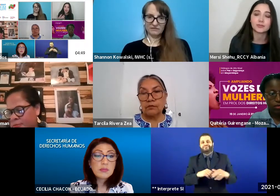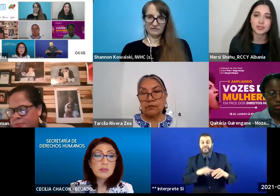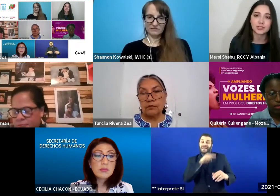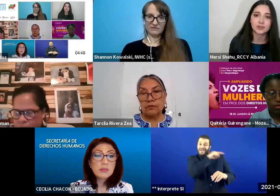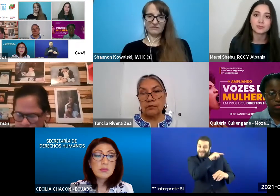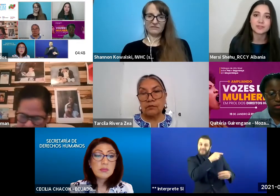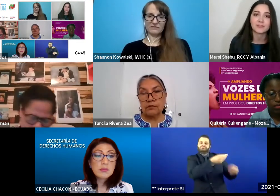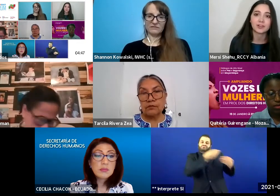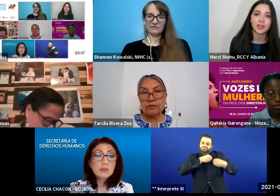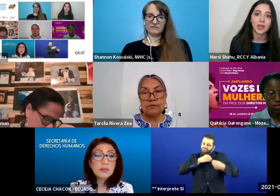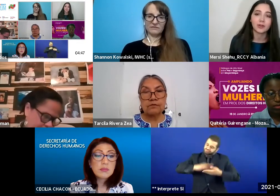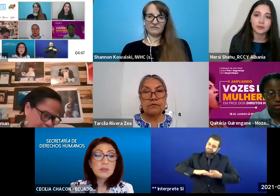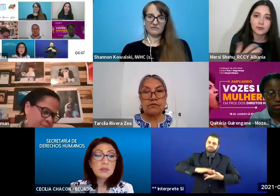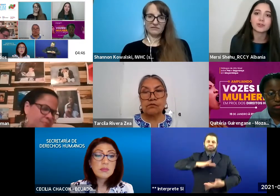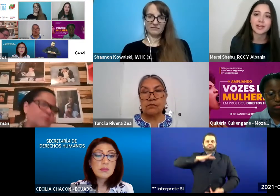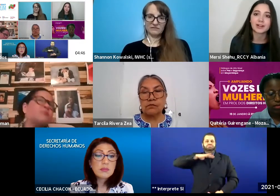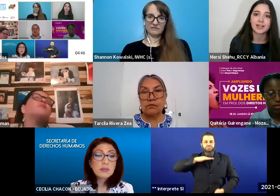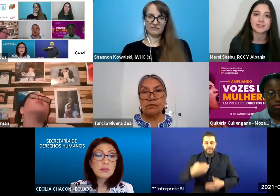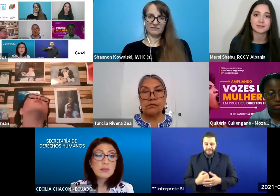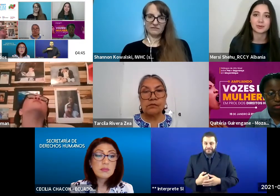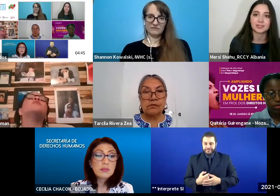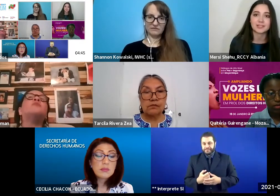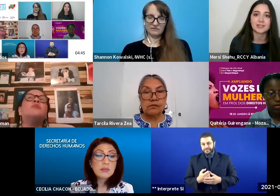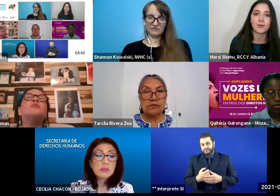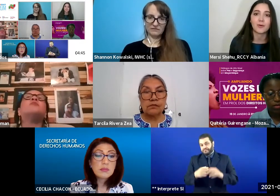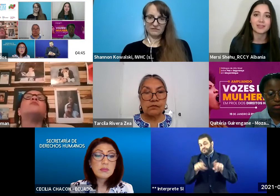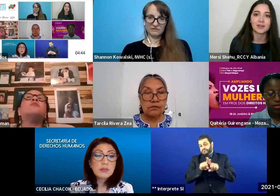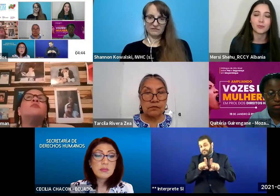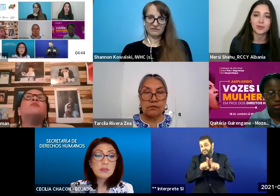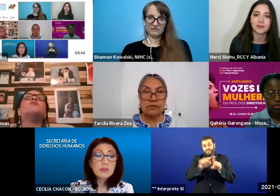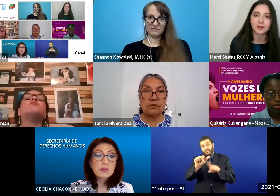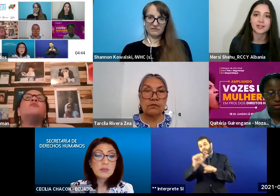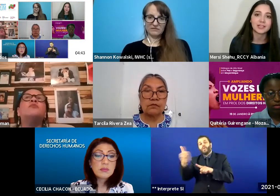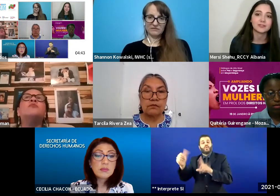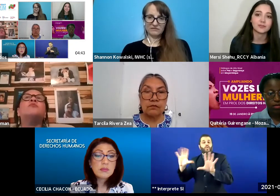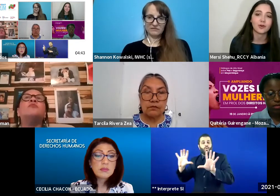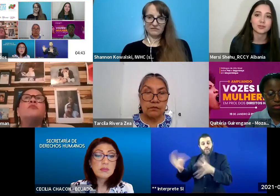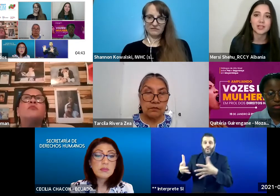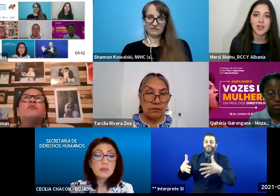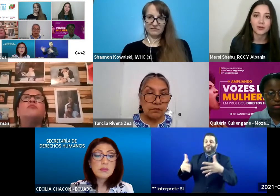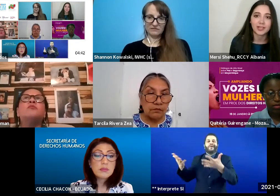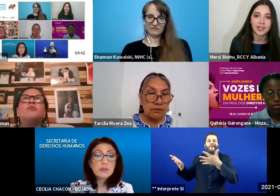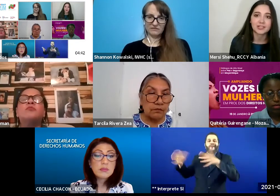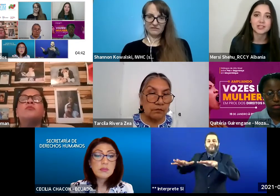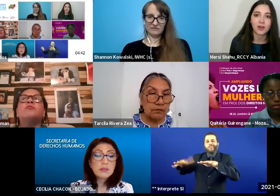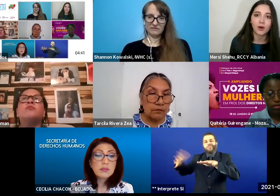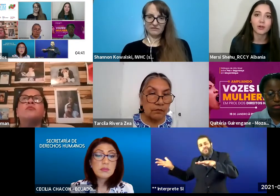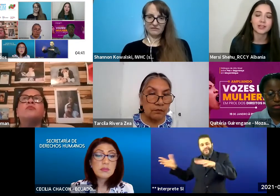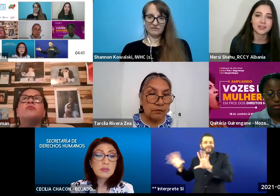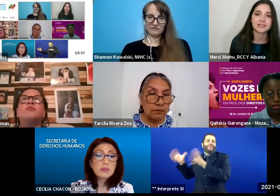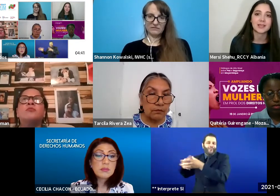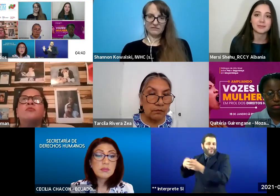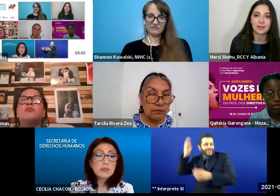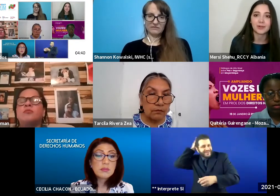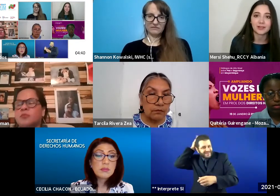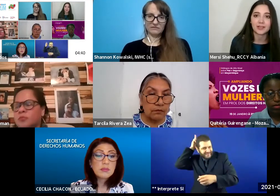hard to reach groups, different rural areas, persons. So I think we really need to focus on engaging all